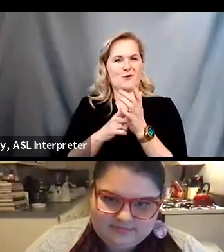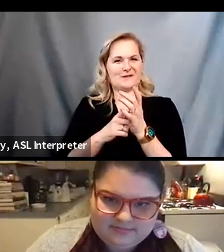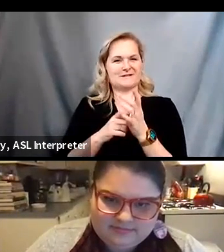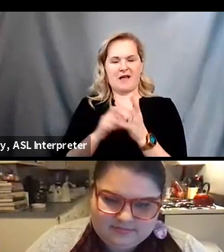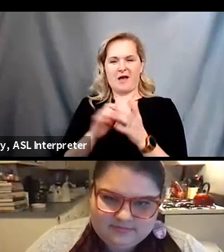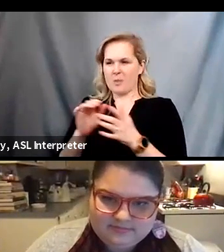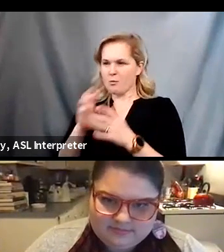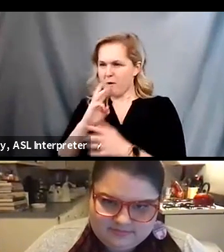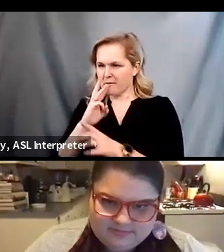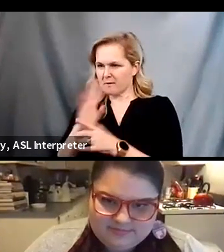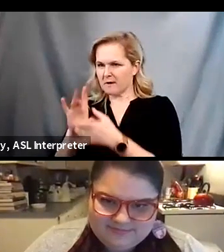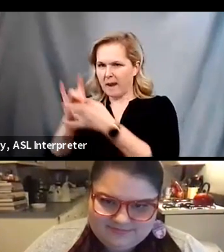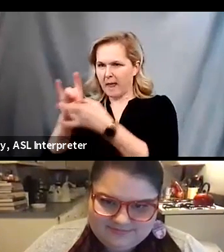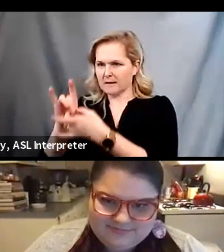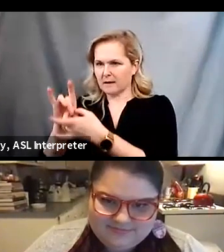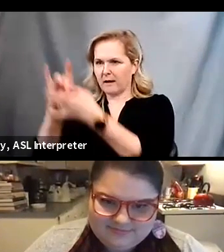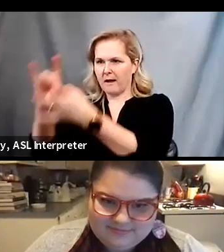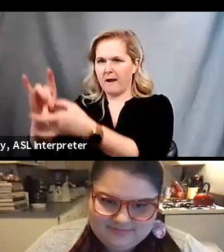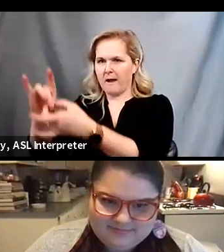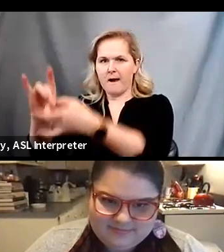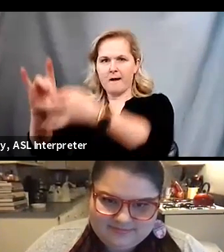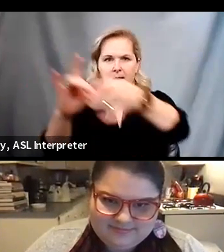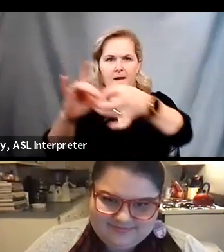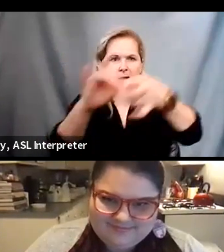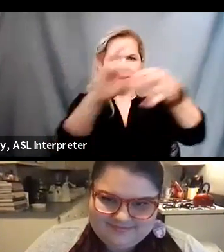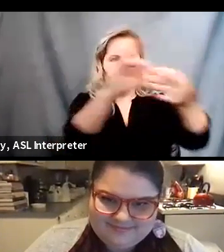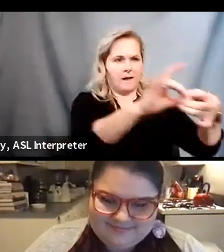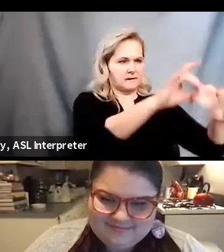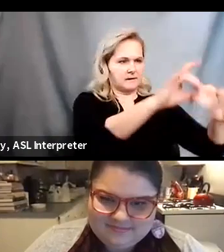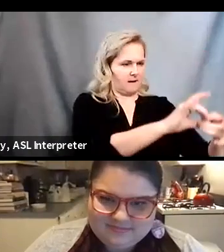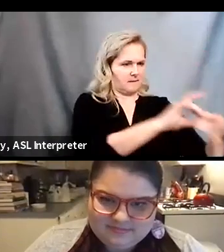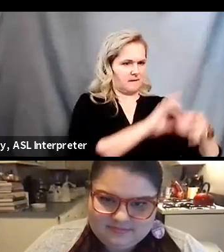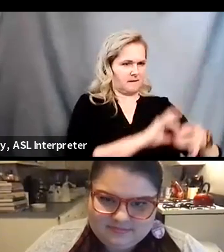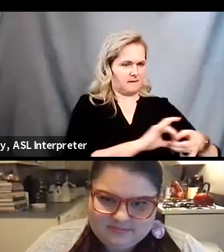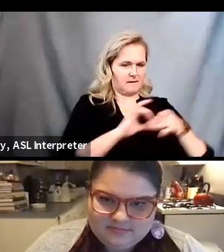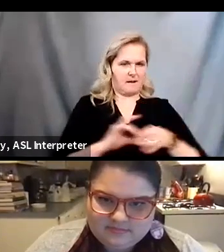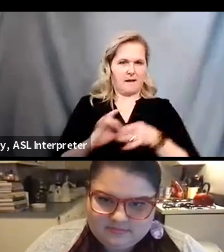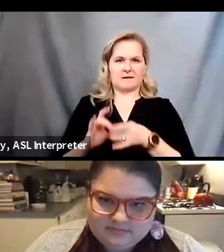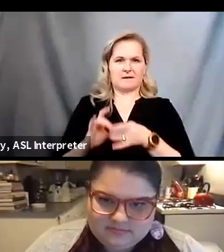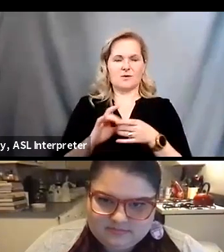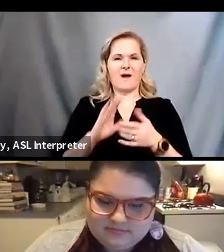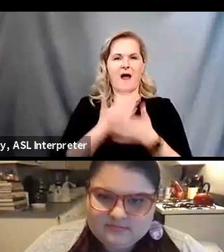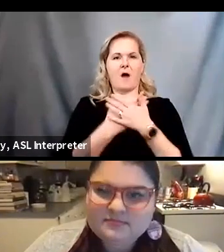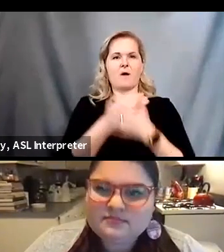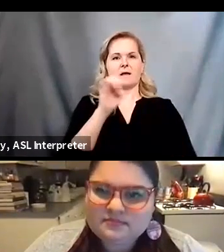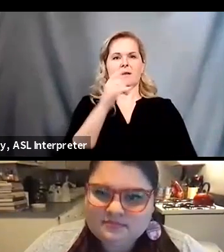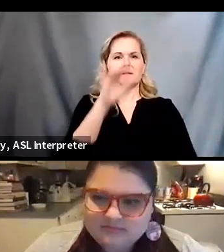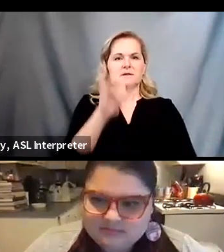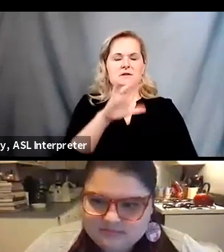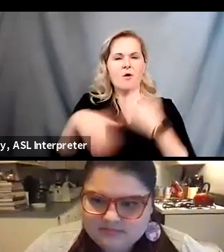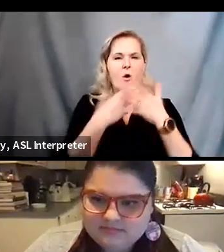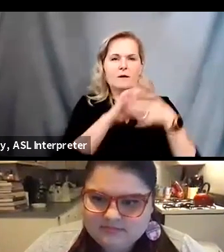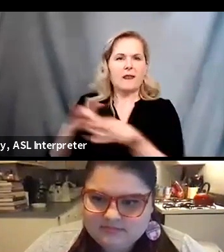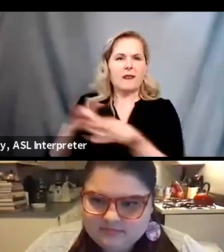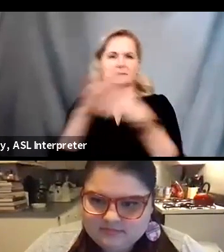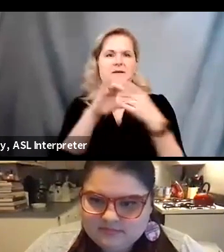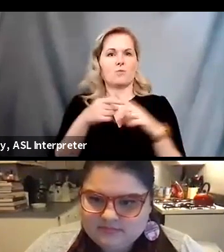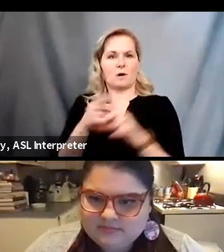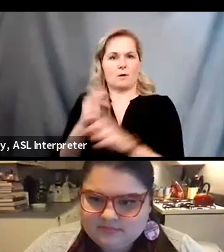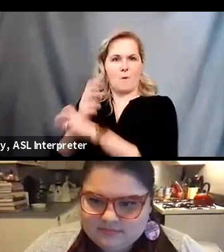connected. And then that helps you to have other conversations about our connected ecologies and how if you poison something someplace, eventually it's all